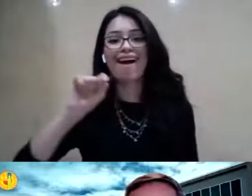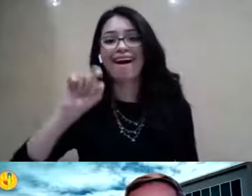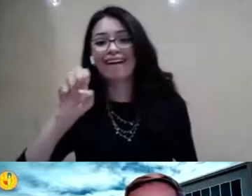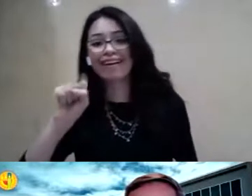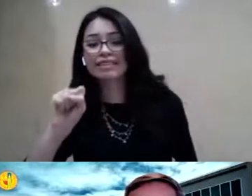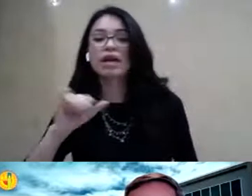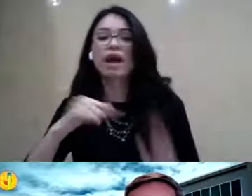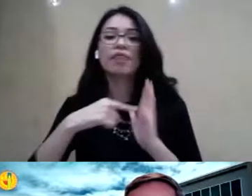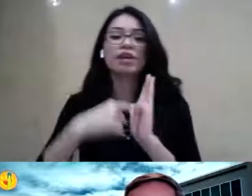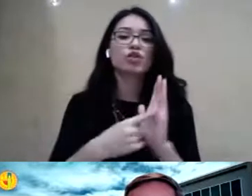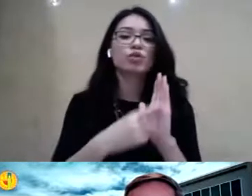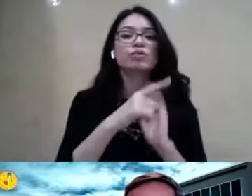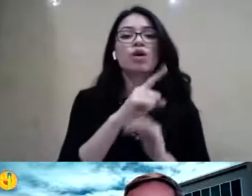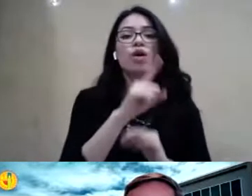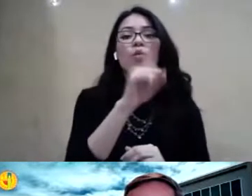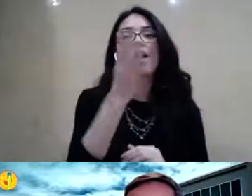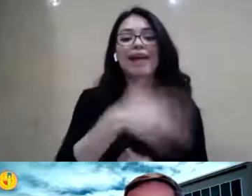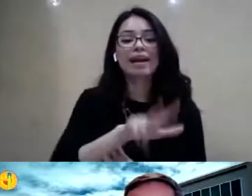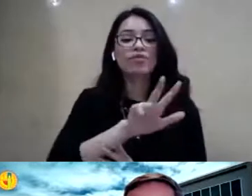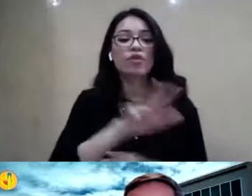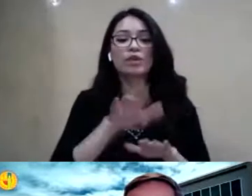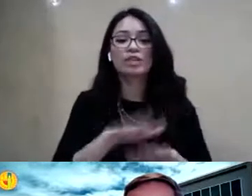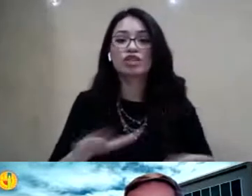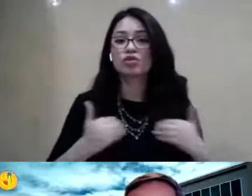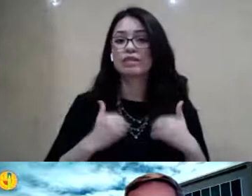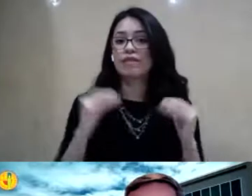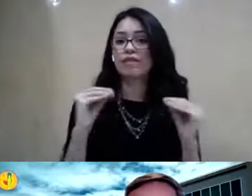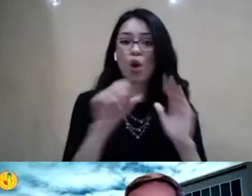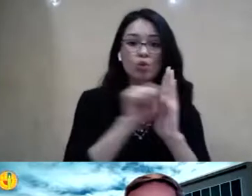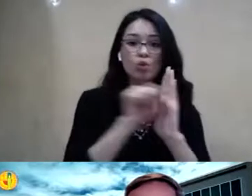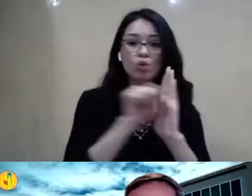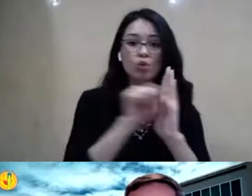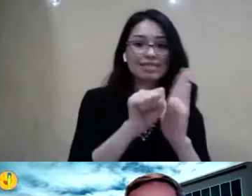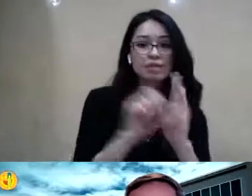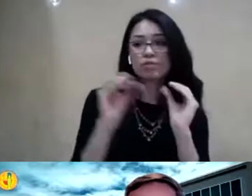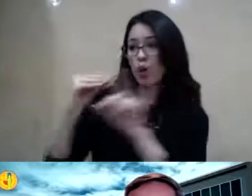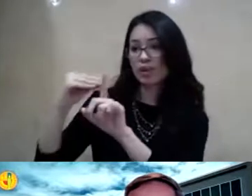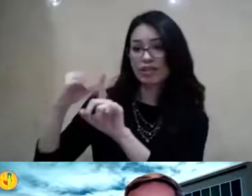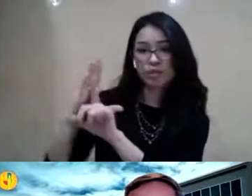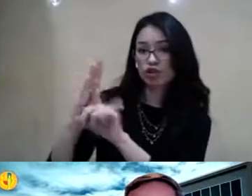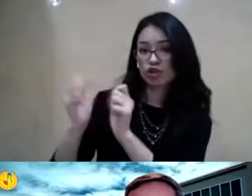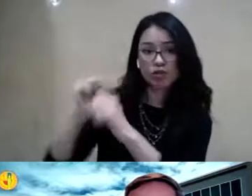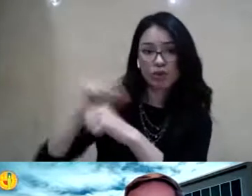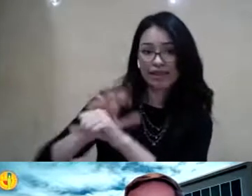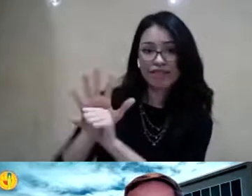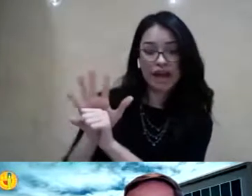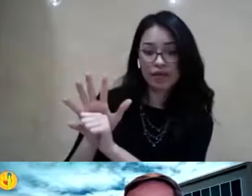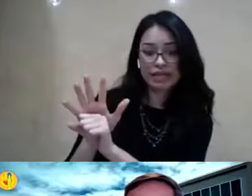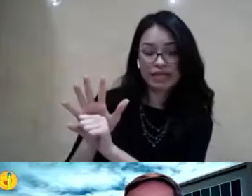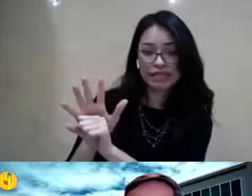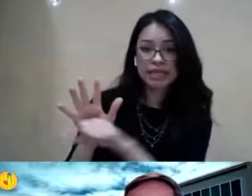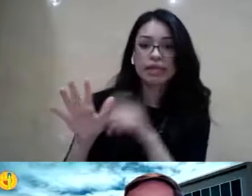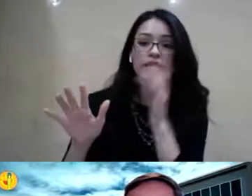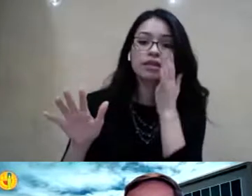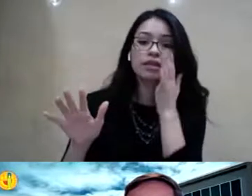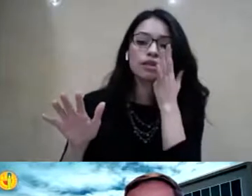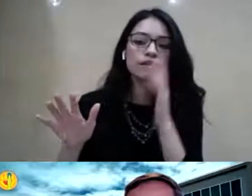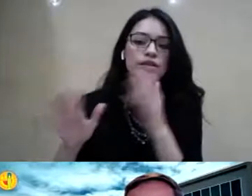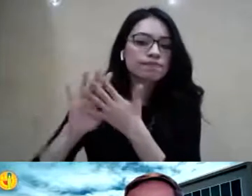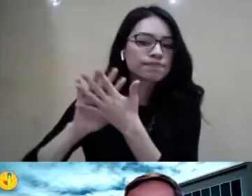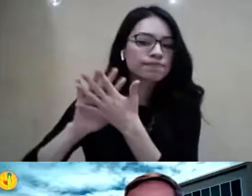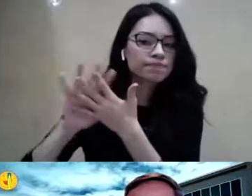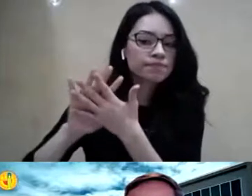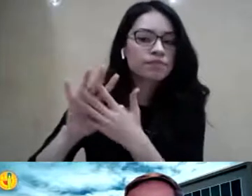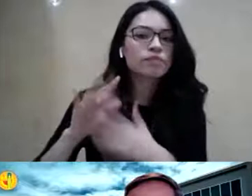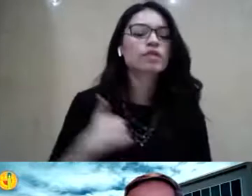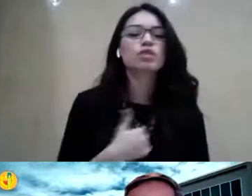children showing no symptoms, having no known exposure, testing positive for the virus, it's not safe to bring anyone back in that kind of setting. So we have to make sure